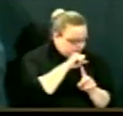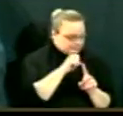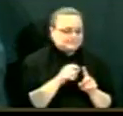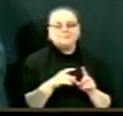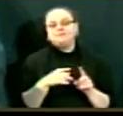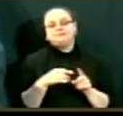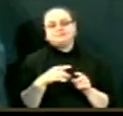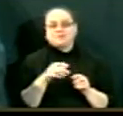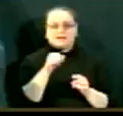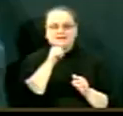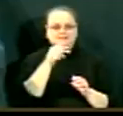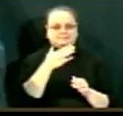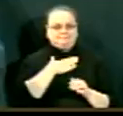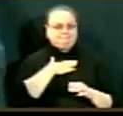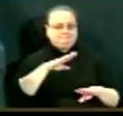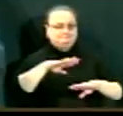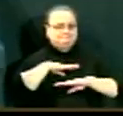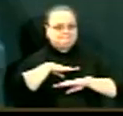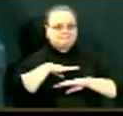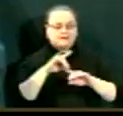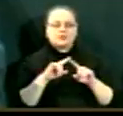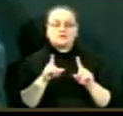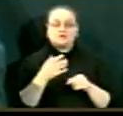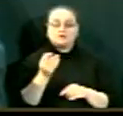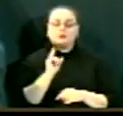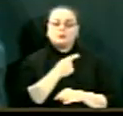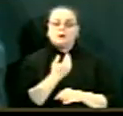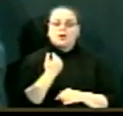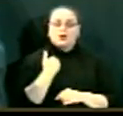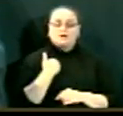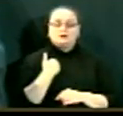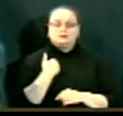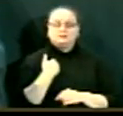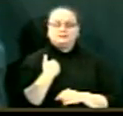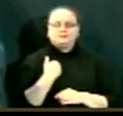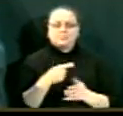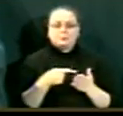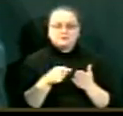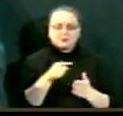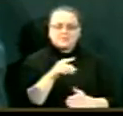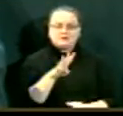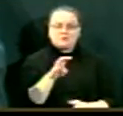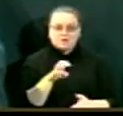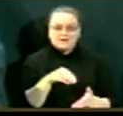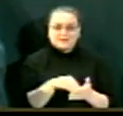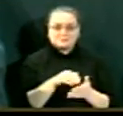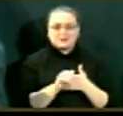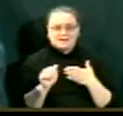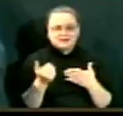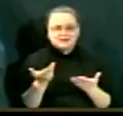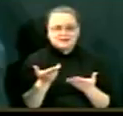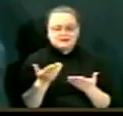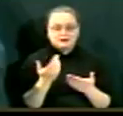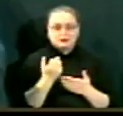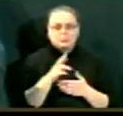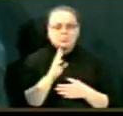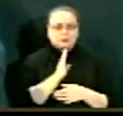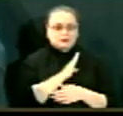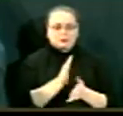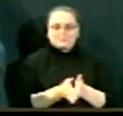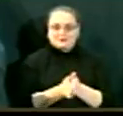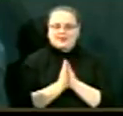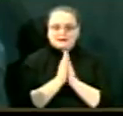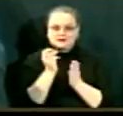I guess not to my satisfaction. We're spending $400,000 here, or the board is being asked